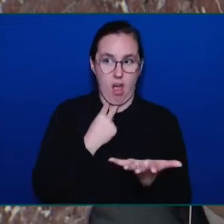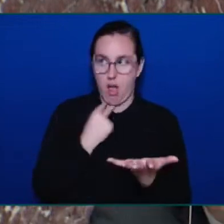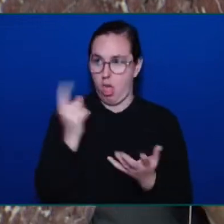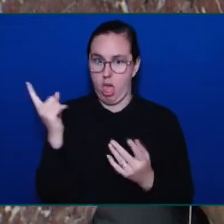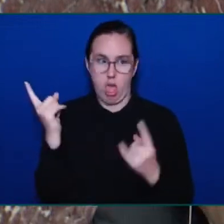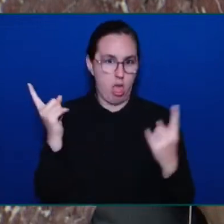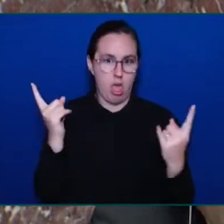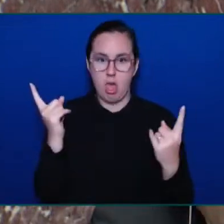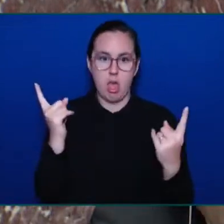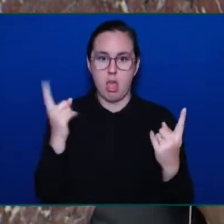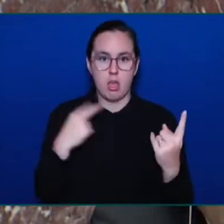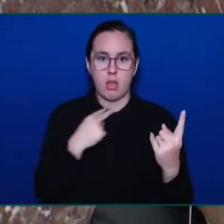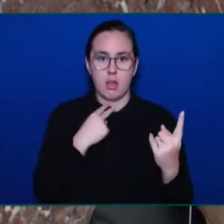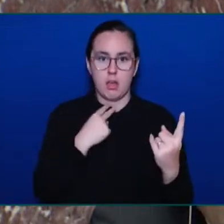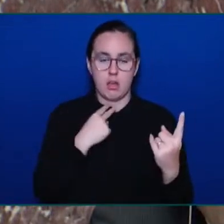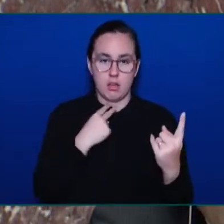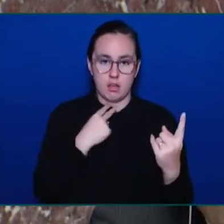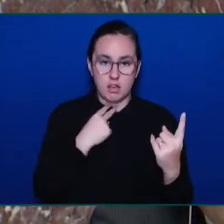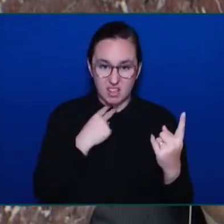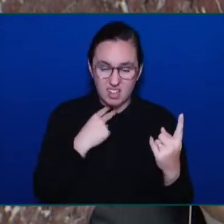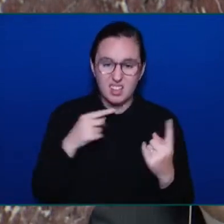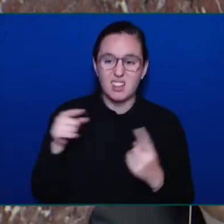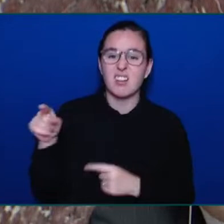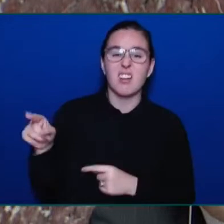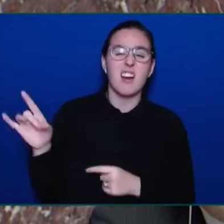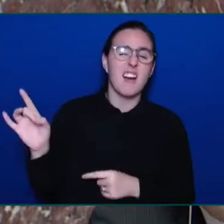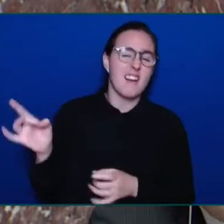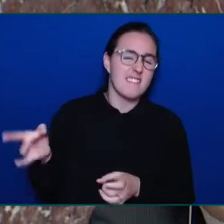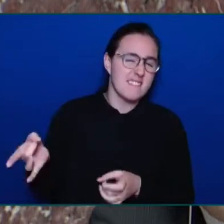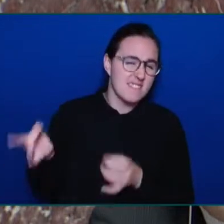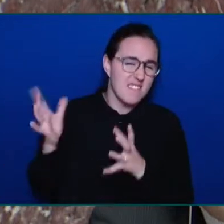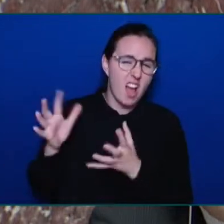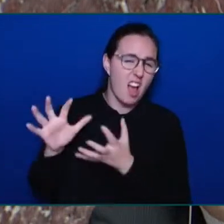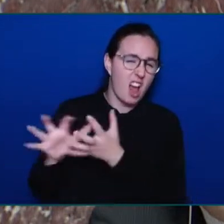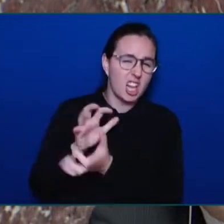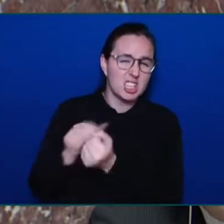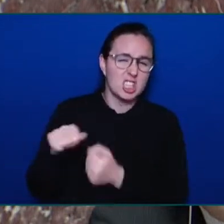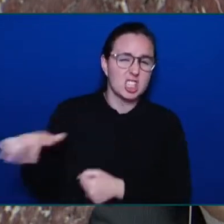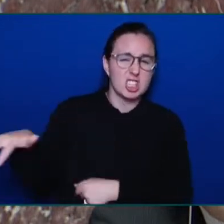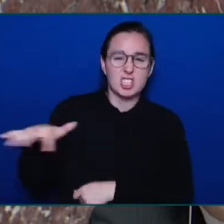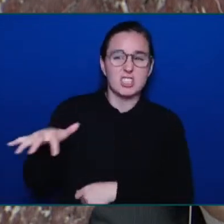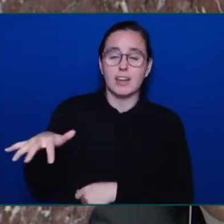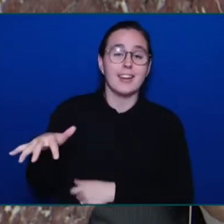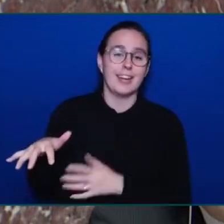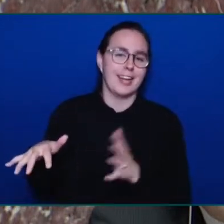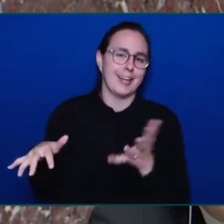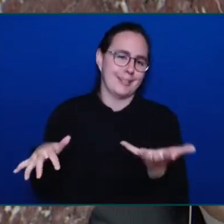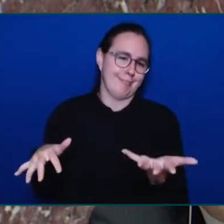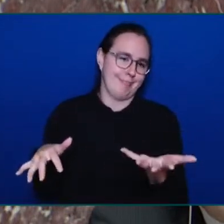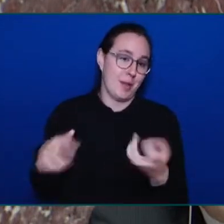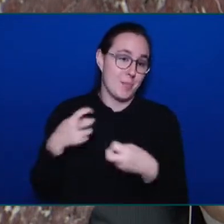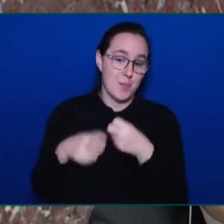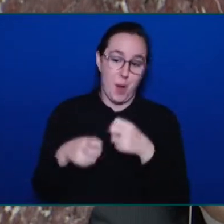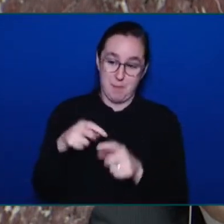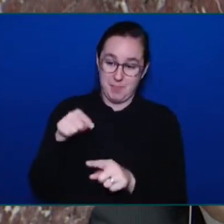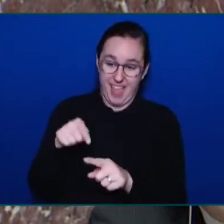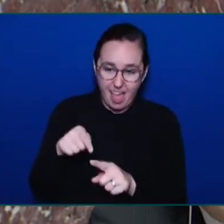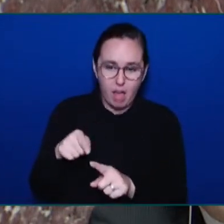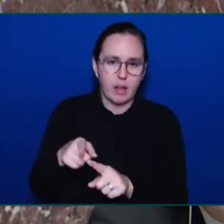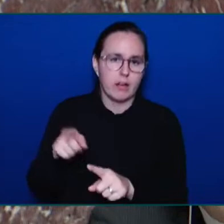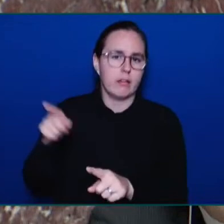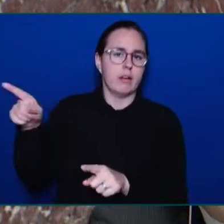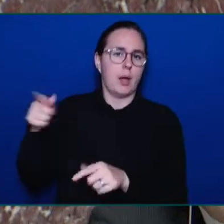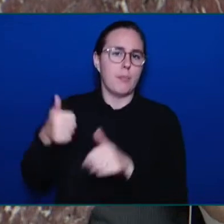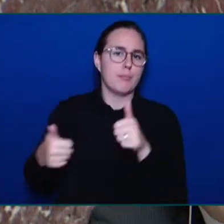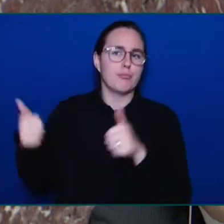the soft-on-crime Premier's catch-and-release system. Sandeep Alexander, for example, owner of the Festal